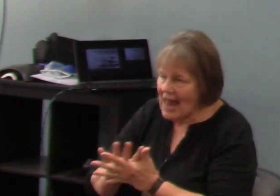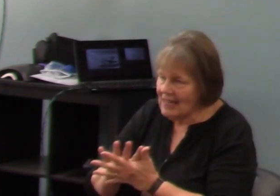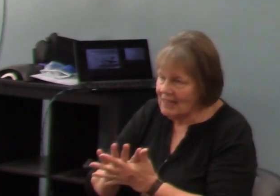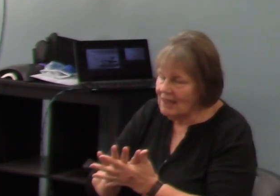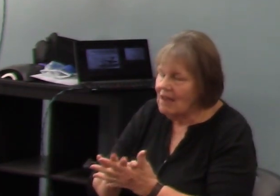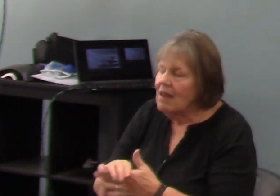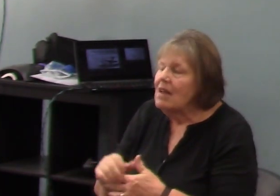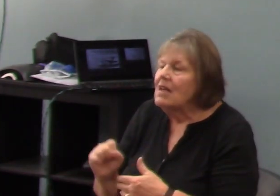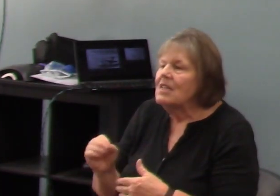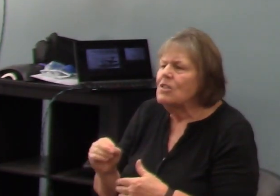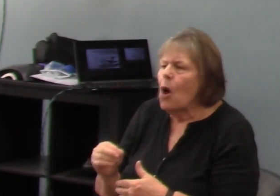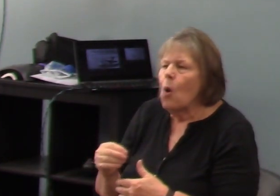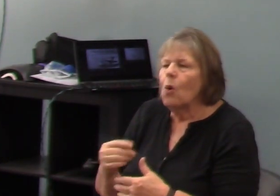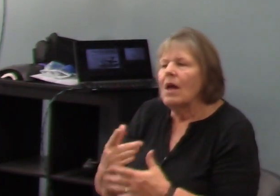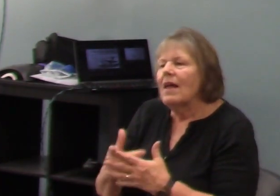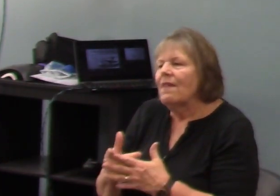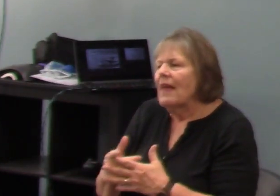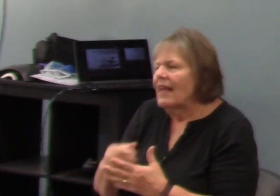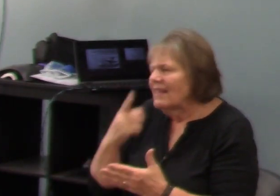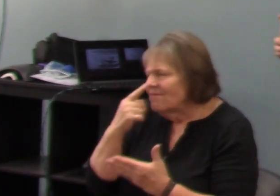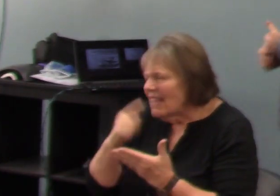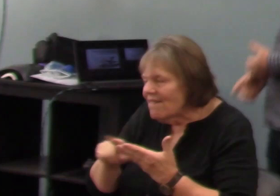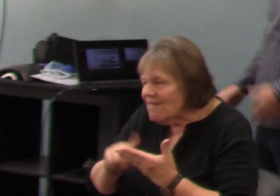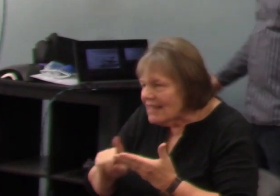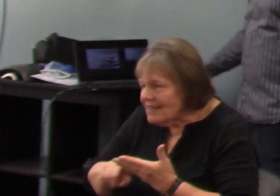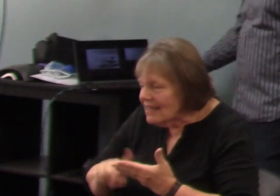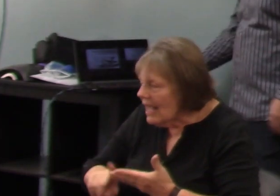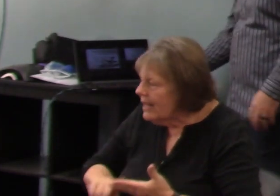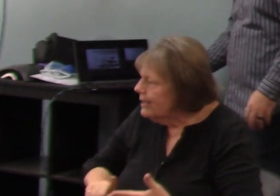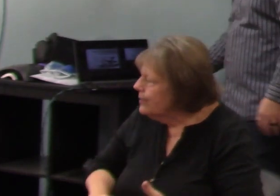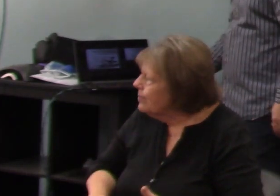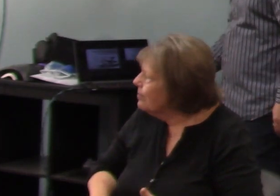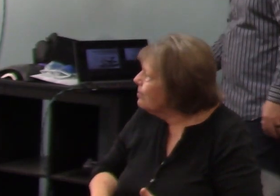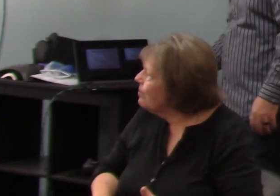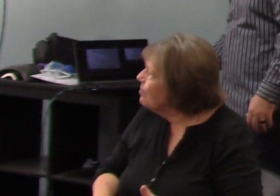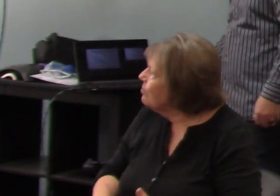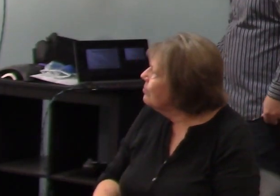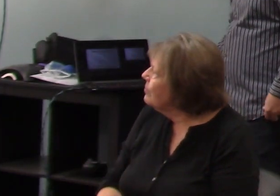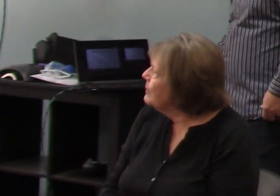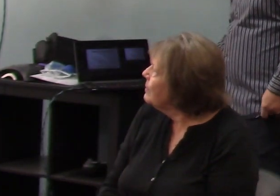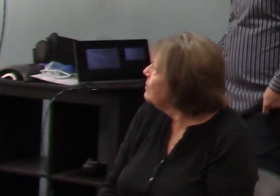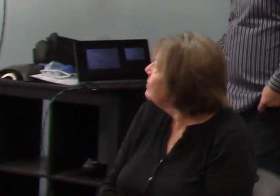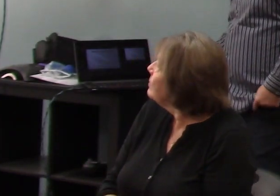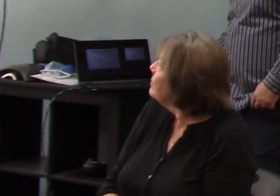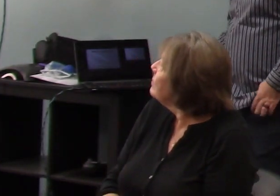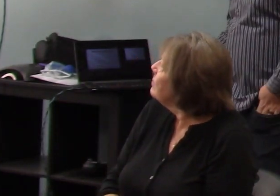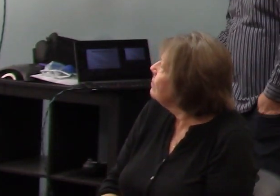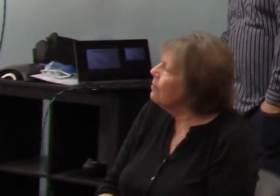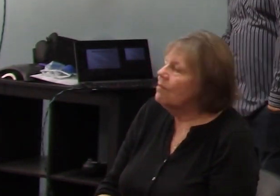a lot of investigations. And they eventually figured out what they were seeing.